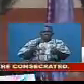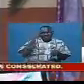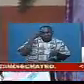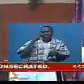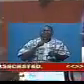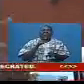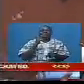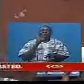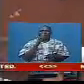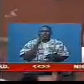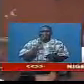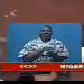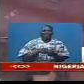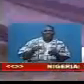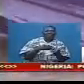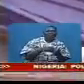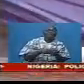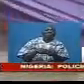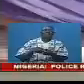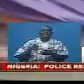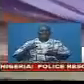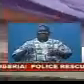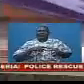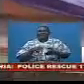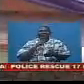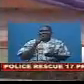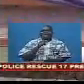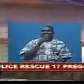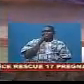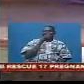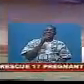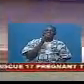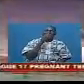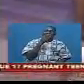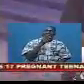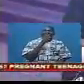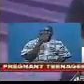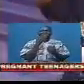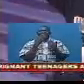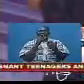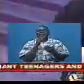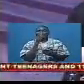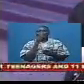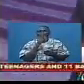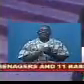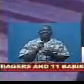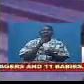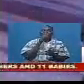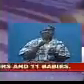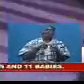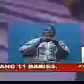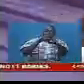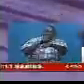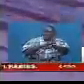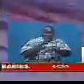performances through music and dance, just to say a big thank you to the roles their mothers have played and continue to